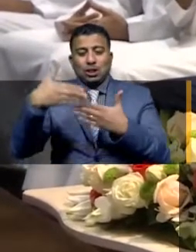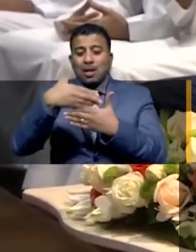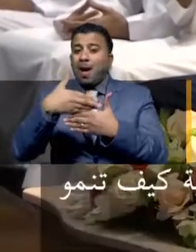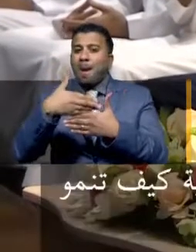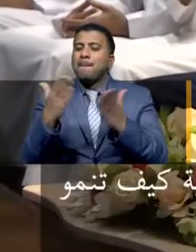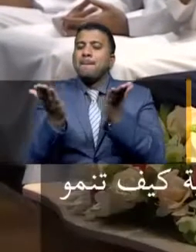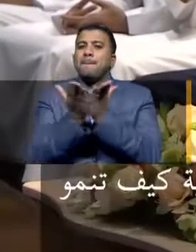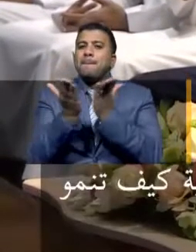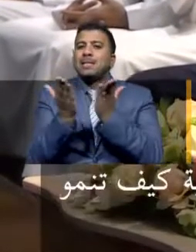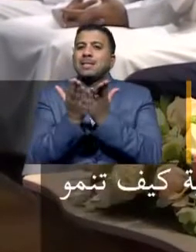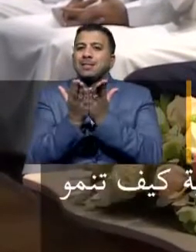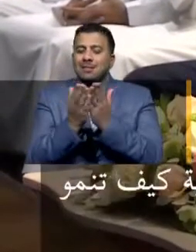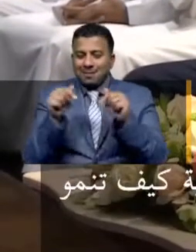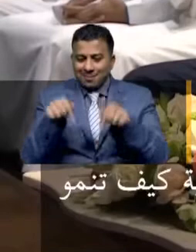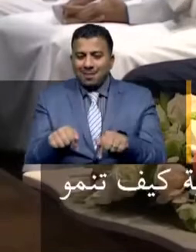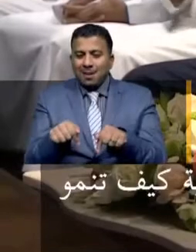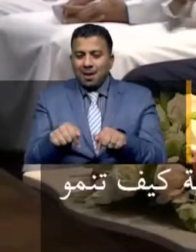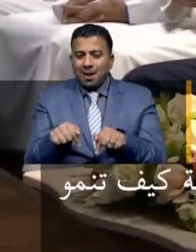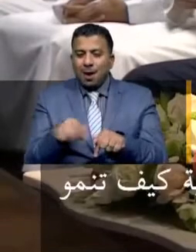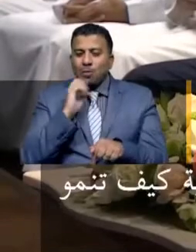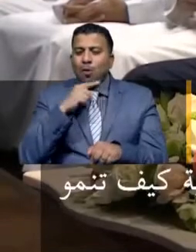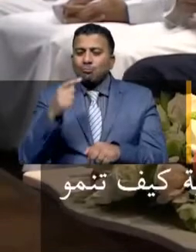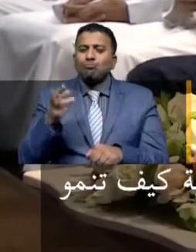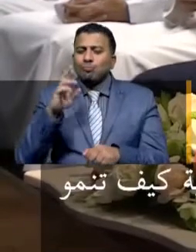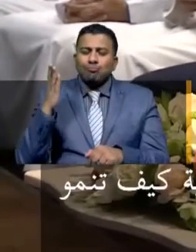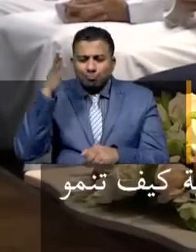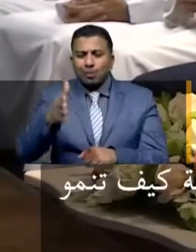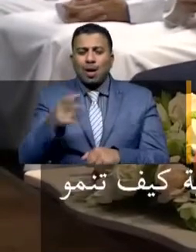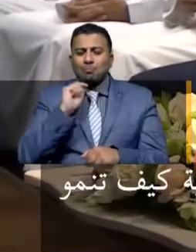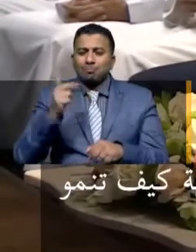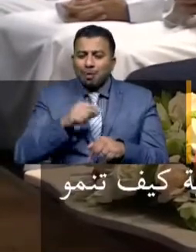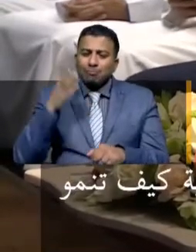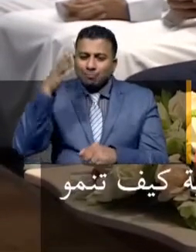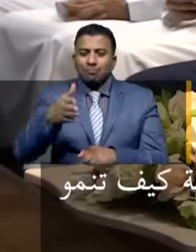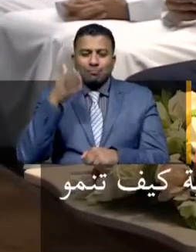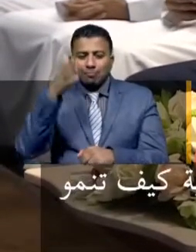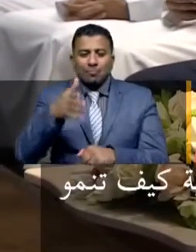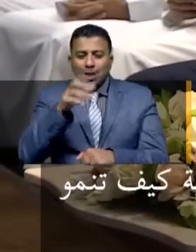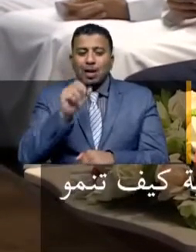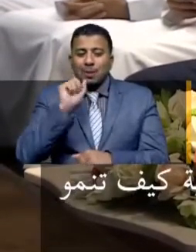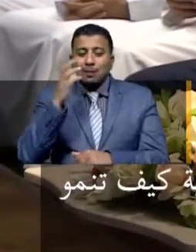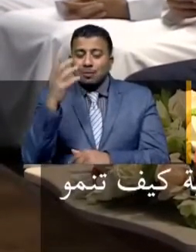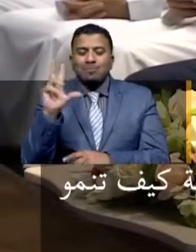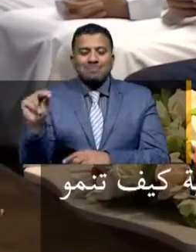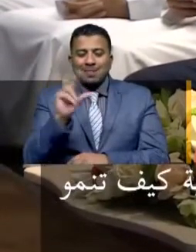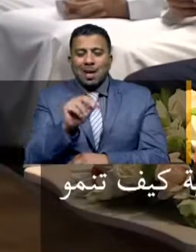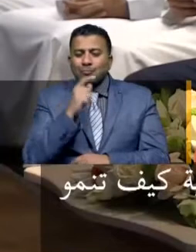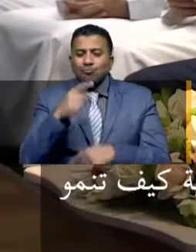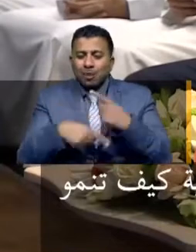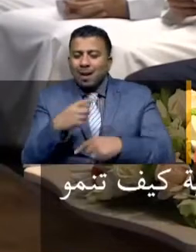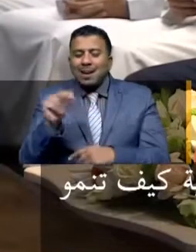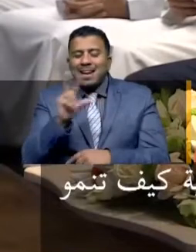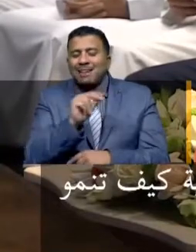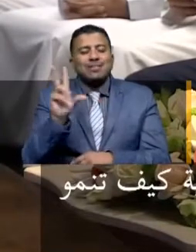us. He was coming every time to see and to look after the tree which we built,